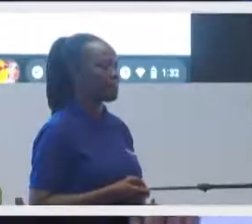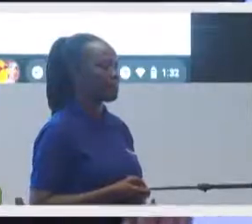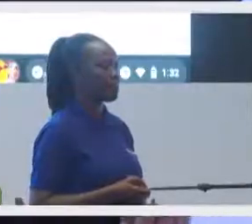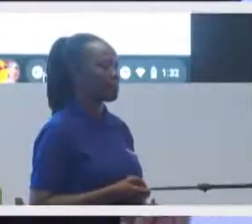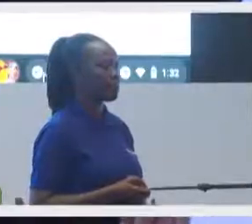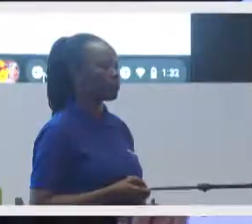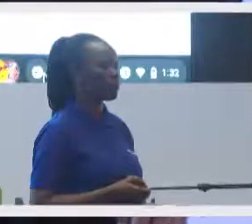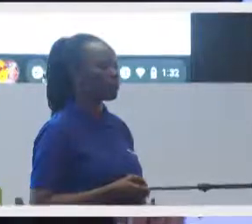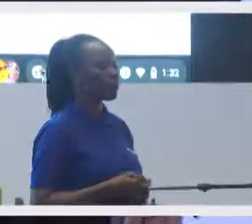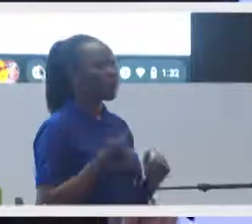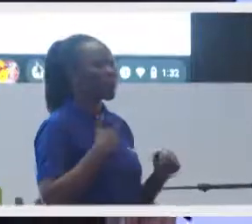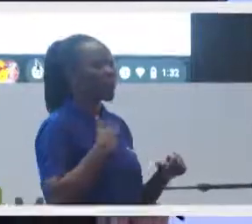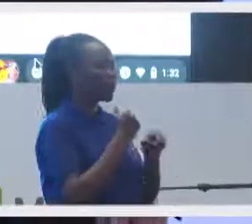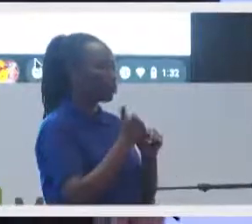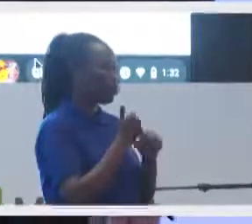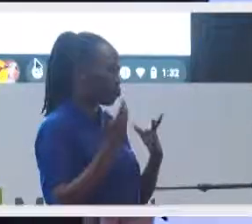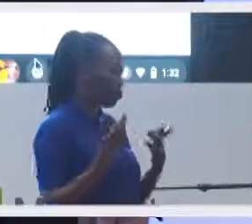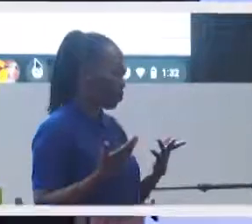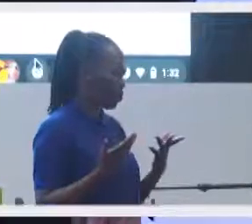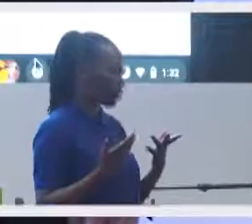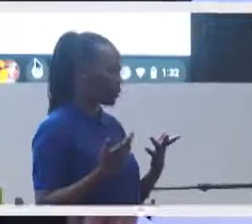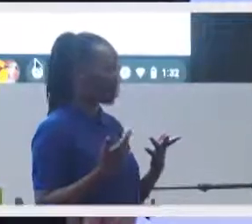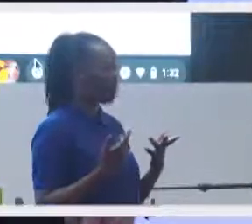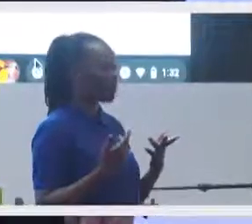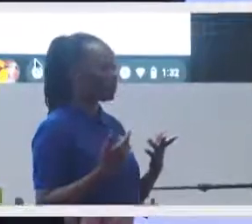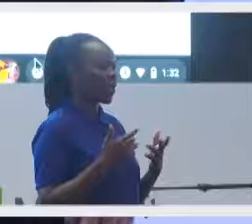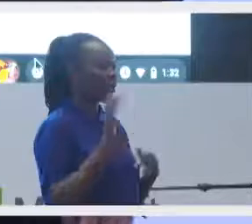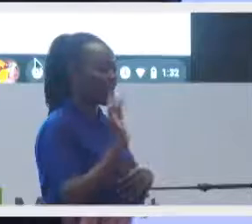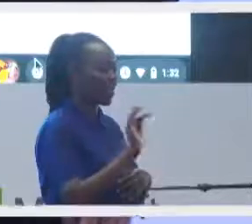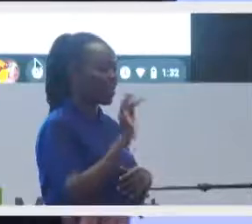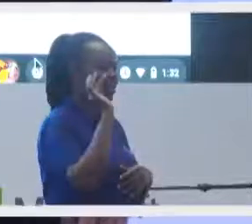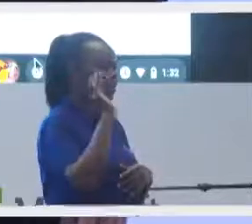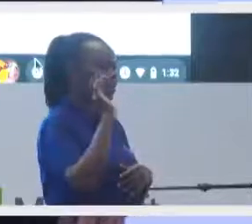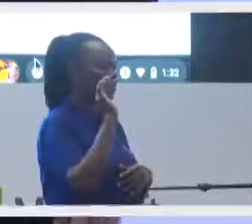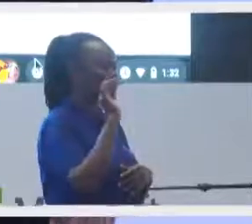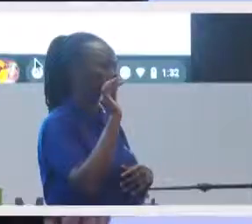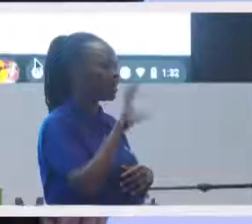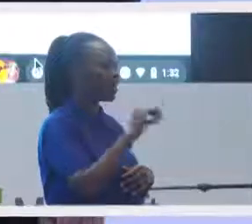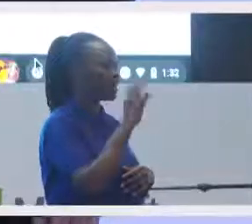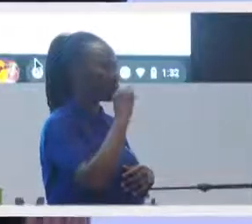And so what I'm going to do is I'm going to click the Select to Speak